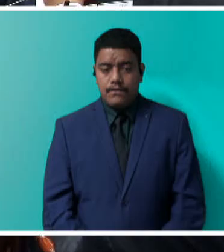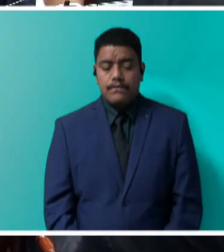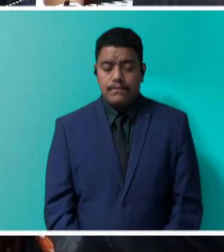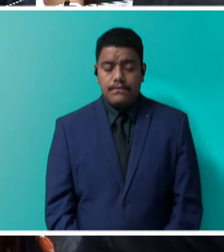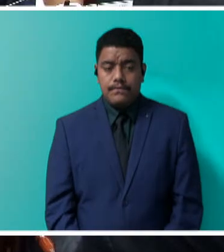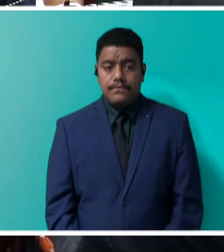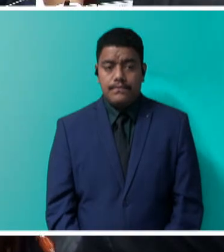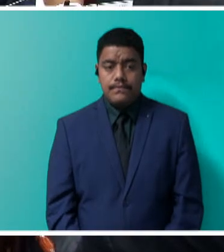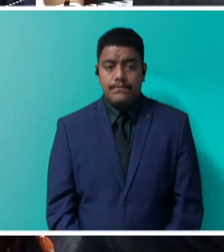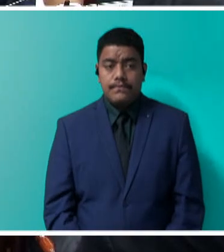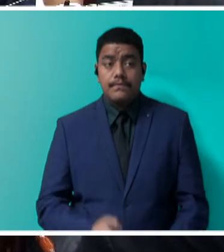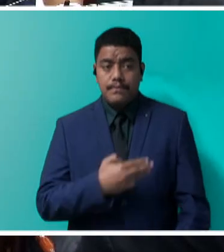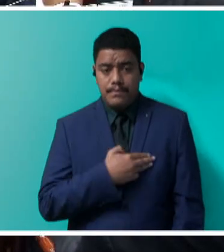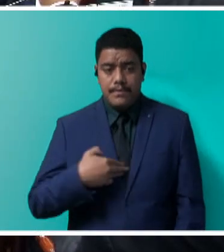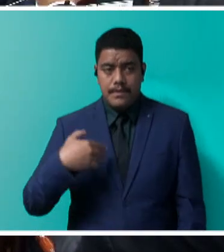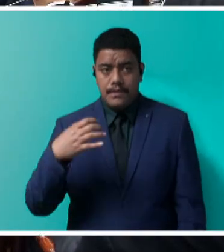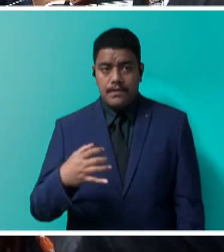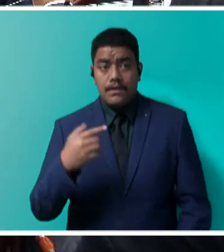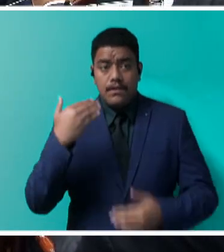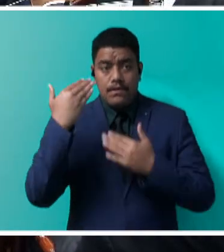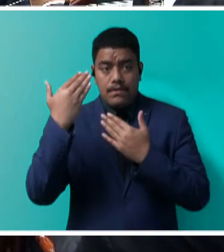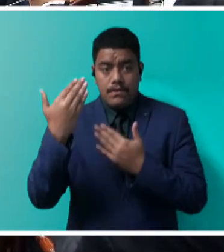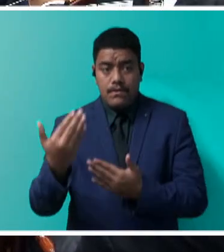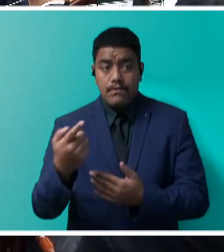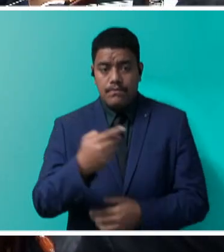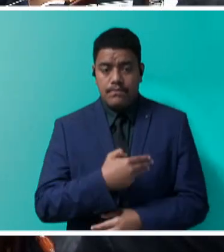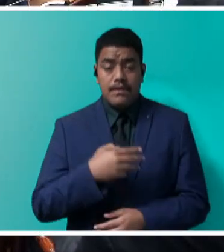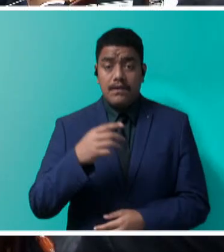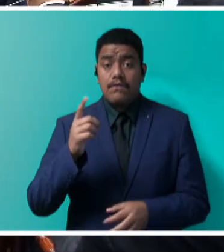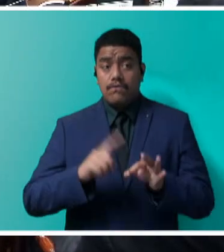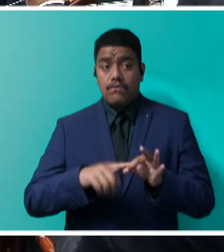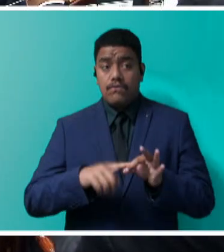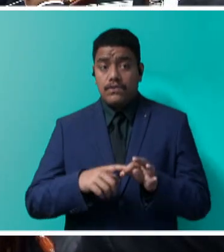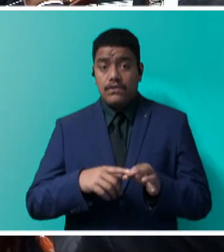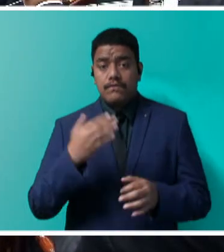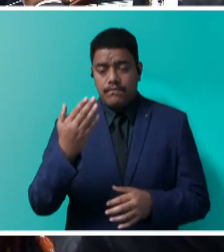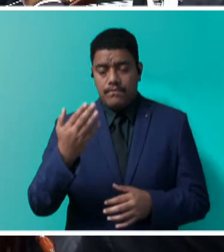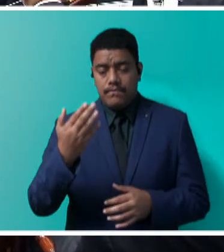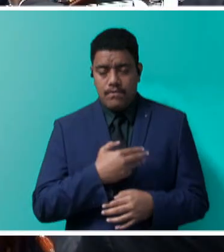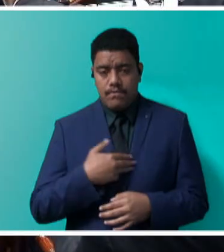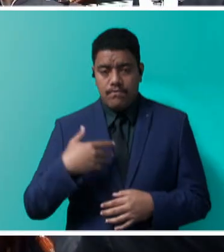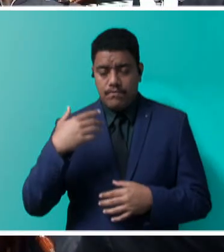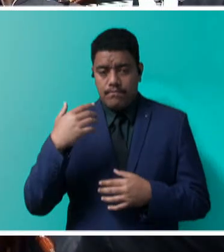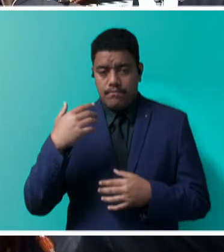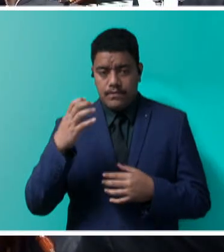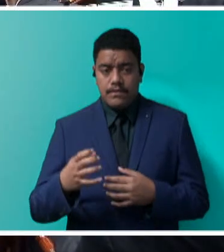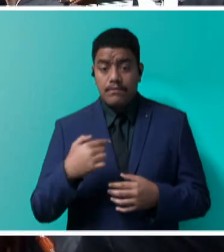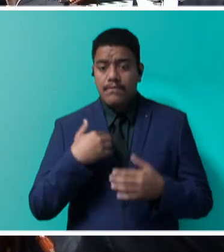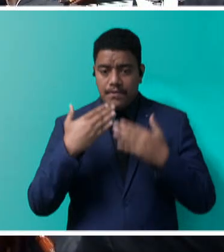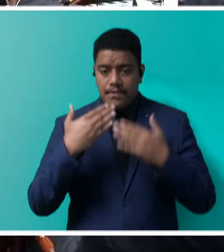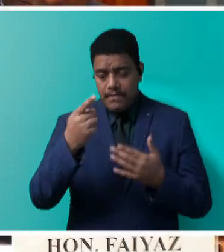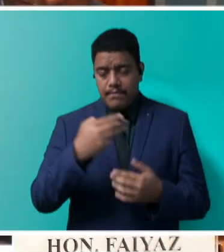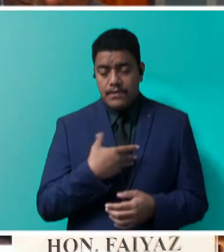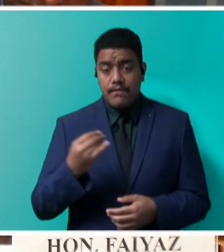Thank you, Minister. The Honourable Dr. Ratu Lalabalavu, supplementary. Honourable Usamati. Well, I thank the Minister for